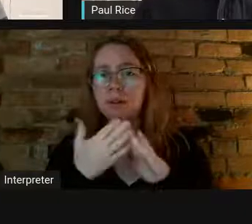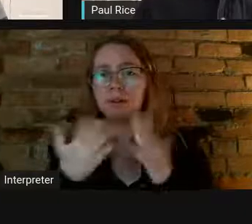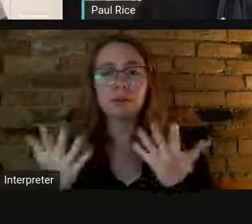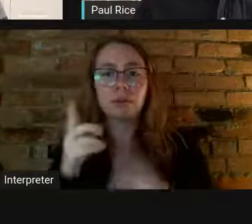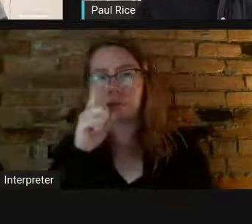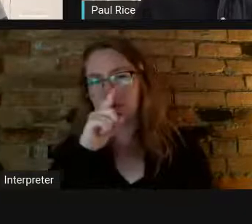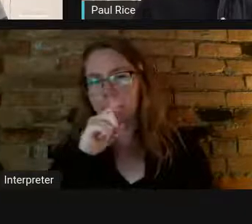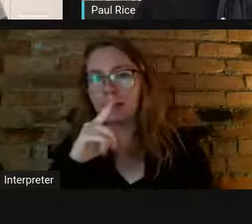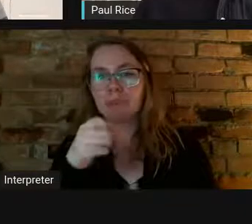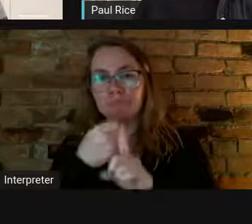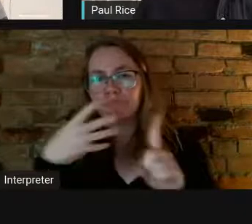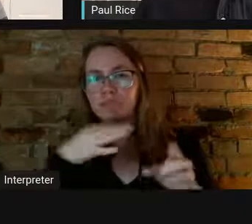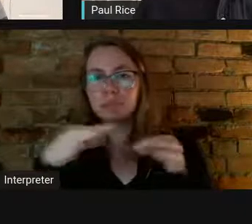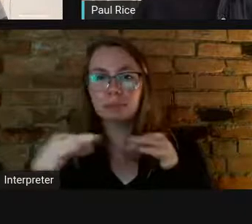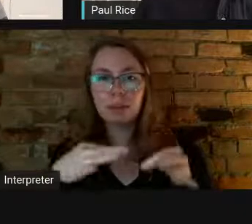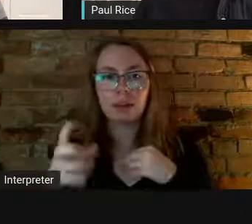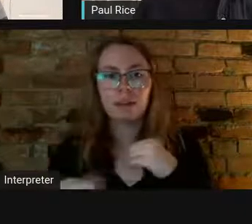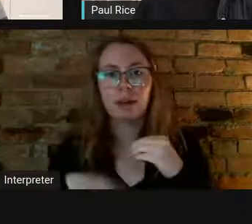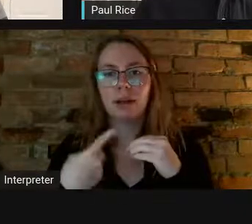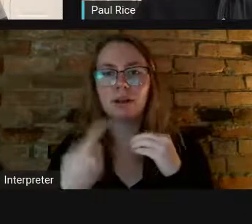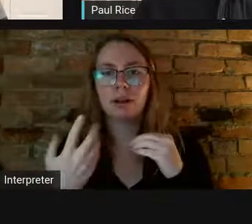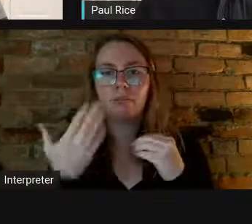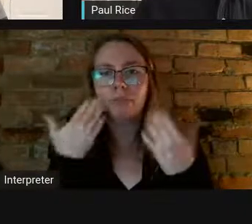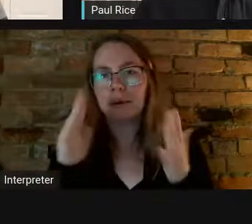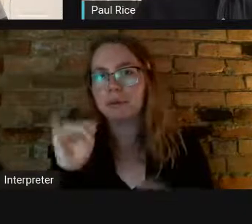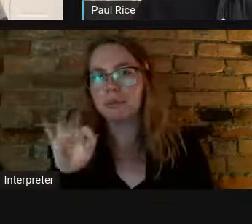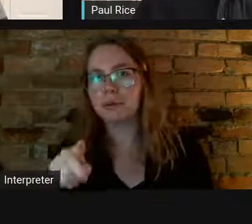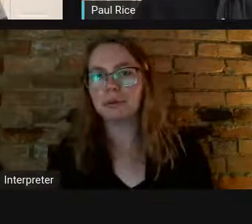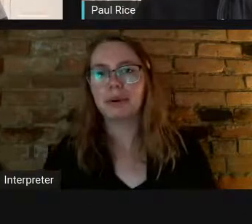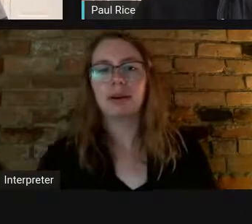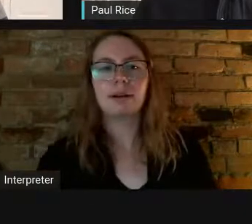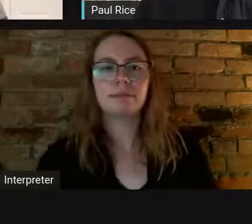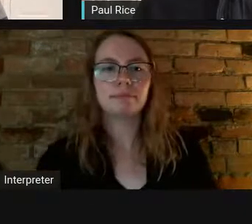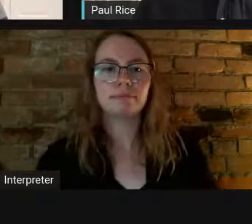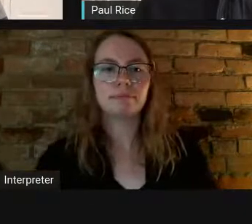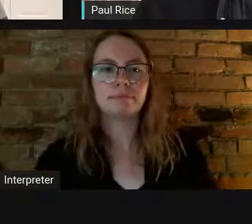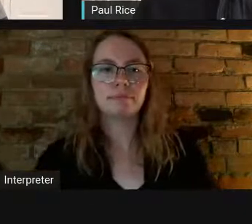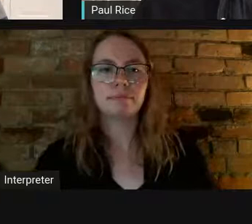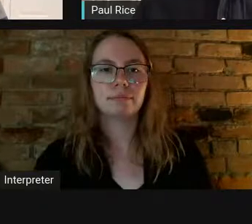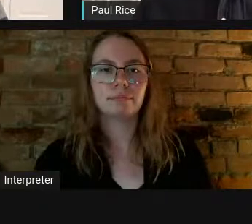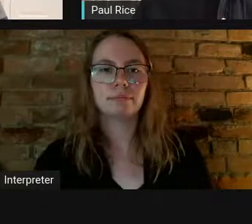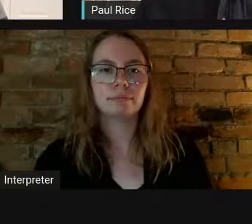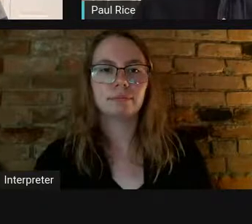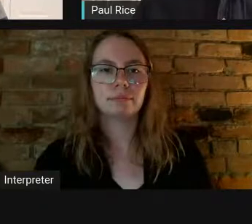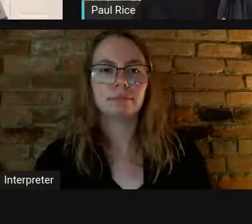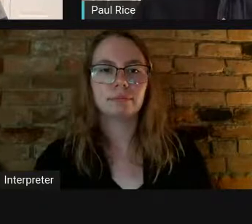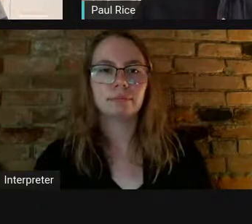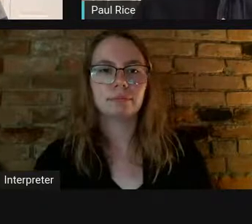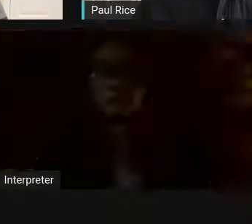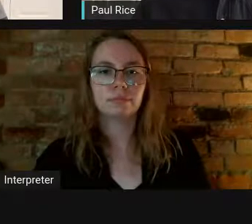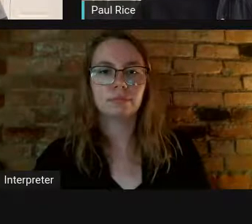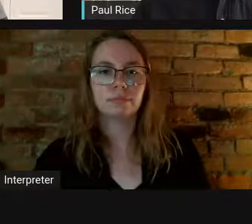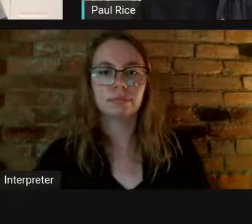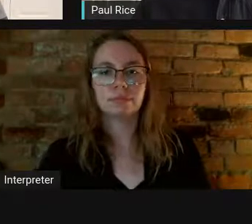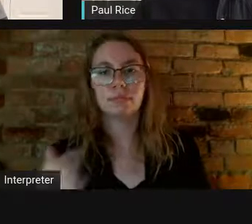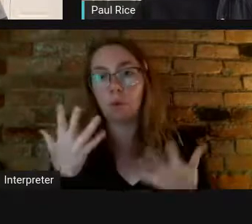just talk about, I don't know if you want to talk about all the things that